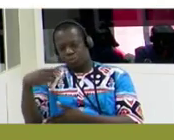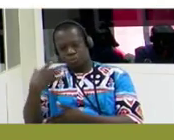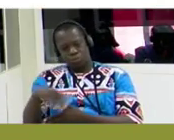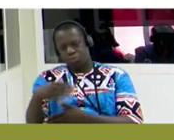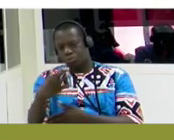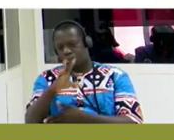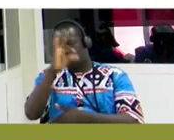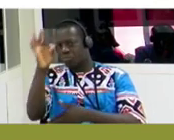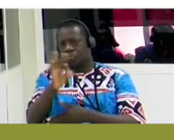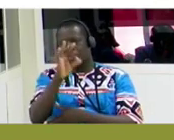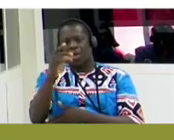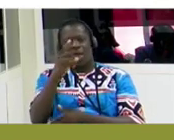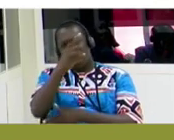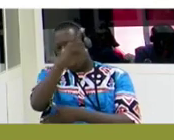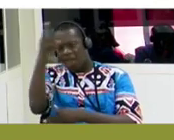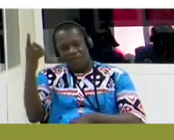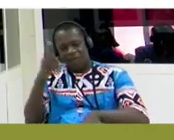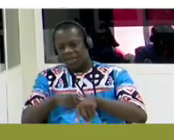Regrettable, every time I think of it.